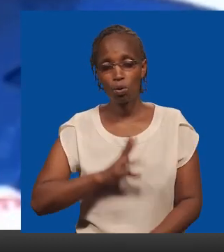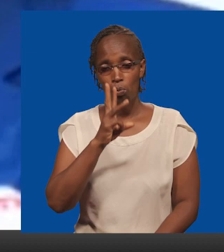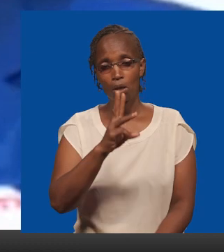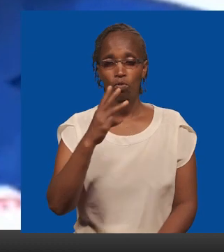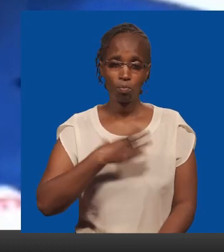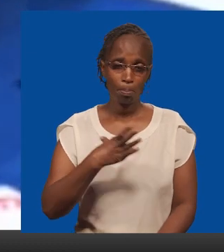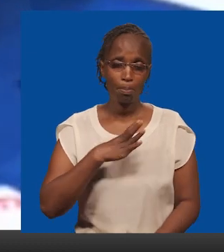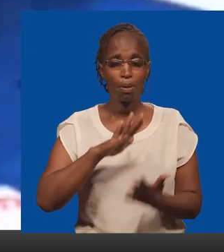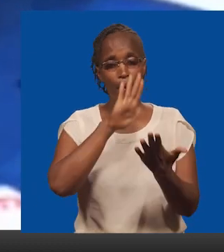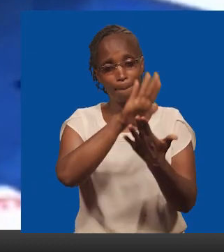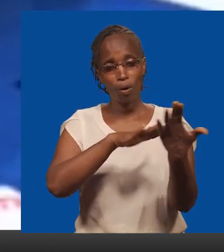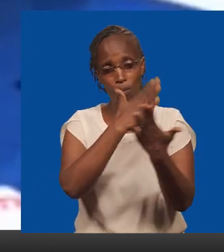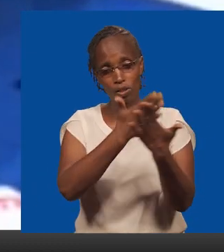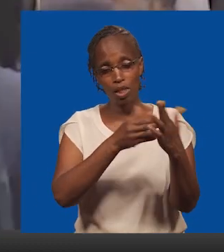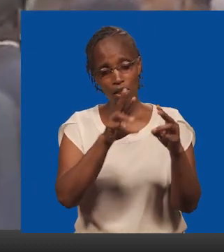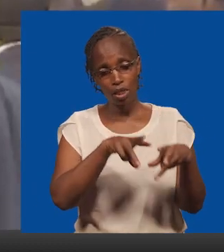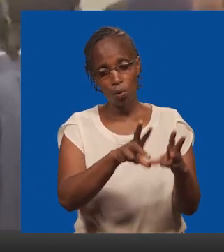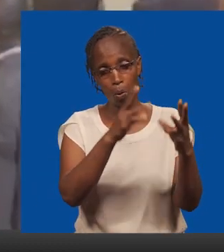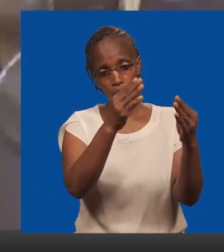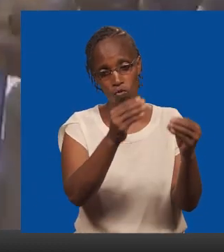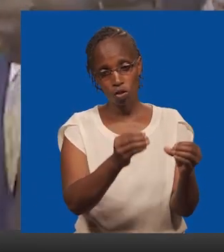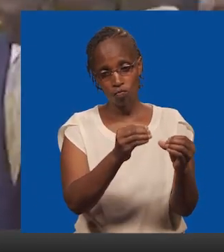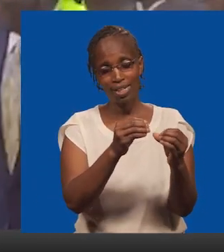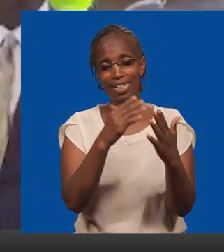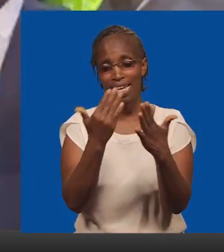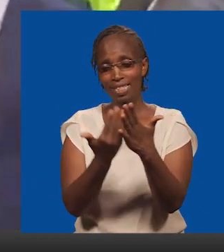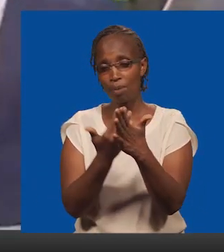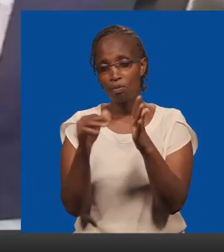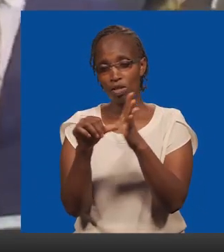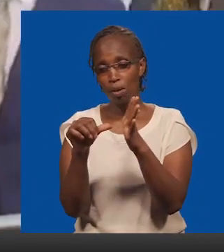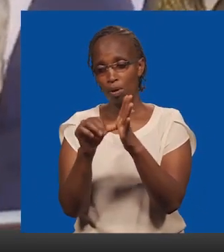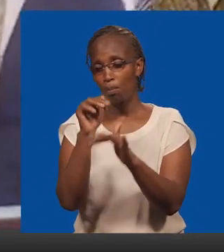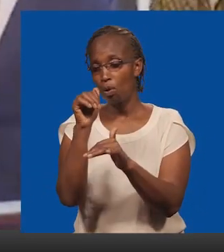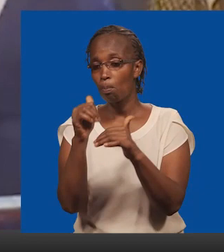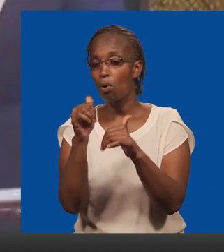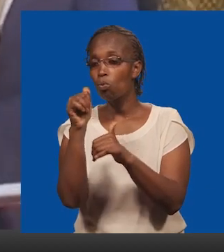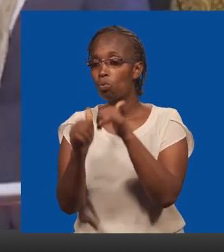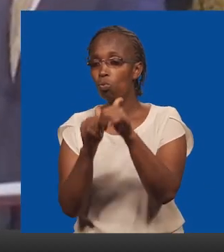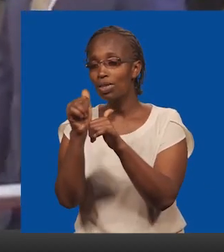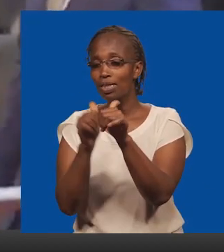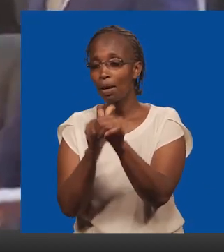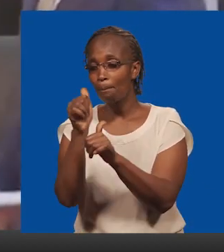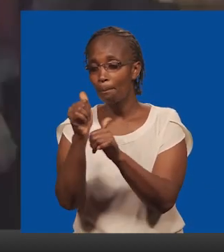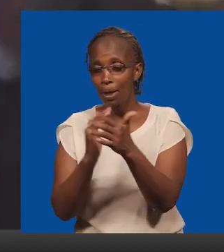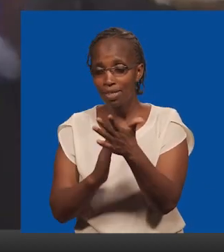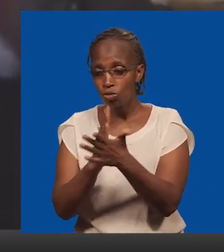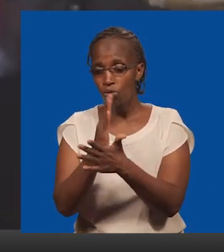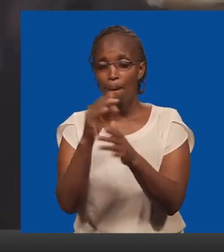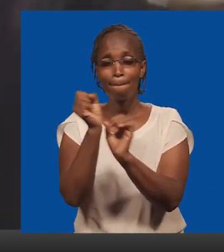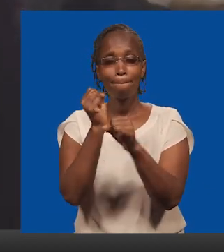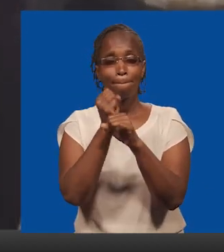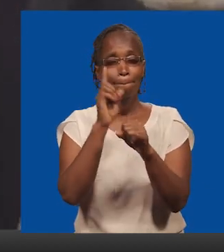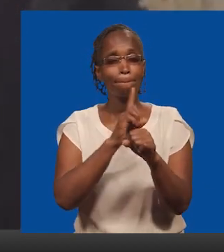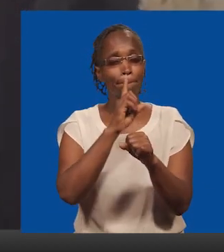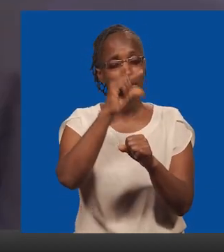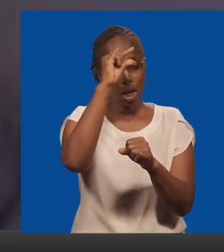which goes against the will of the people. Hapa wakipendekeza jinsi ya kusuluhisha baadhi ya madhila walioipitia